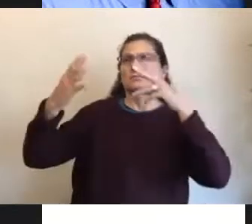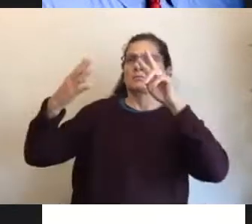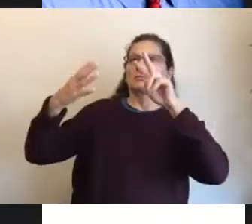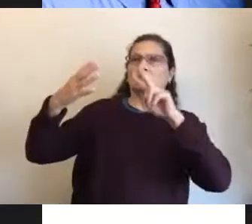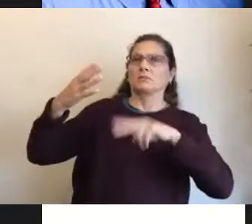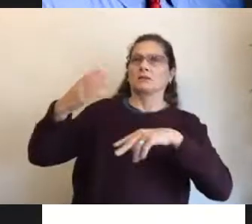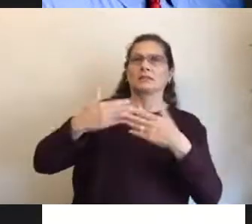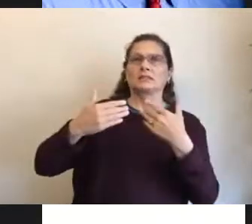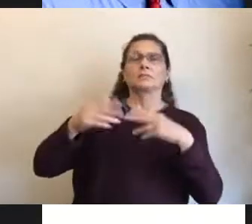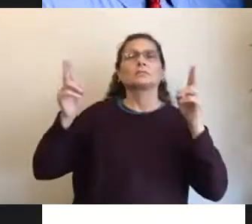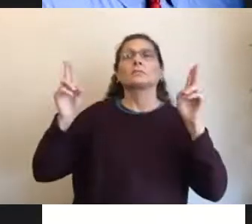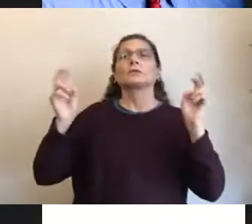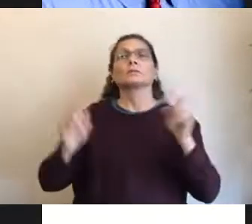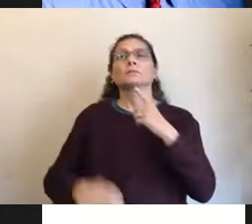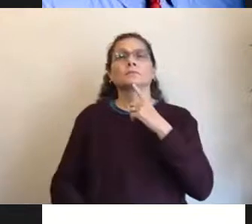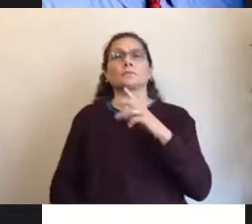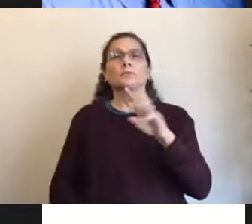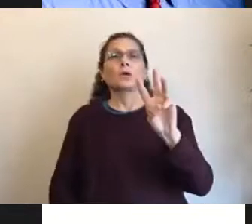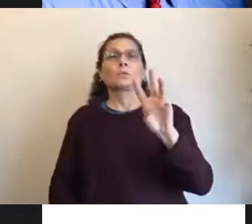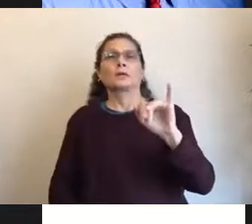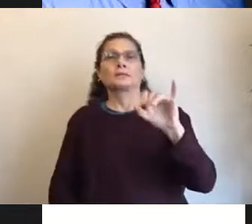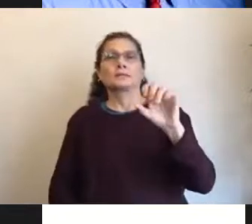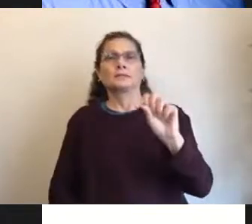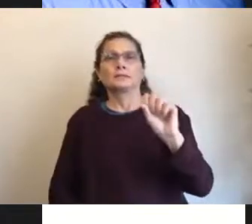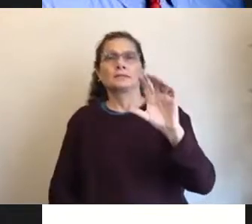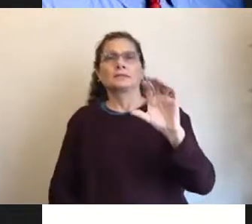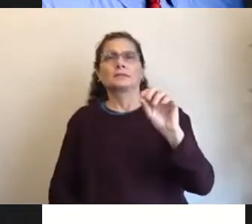wiscovered.com for more information. And that's spelled